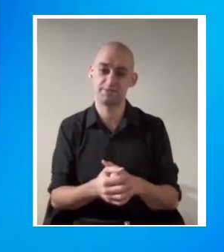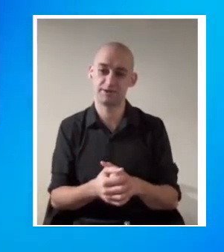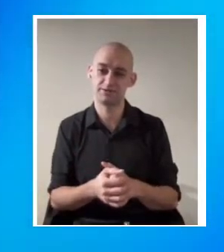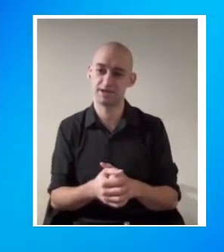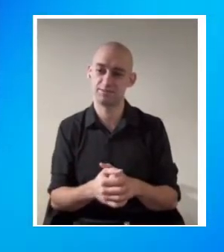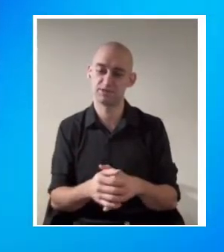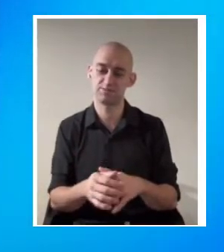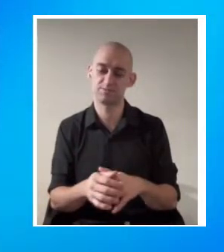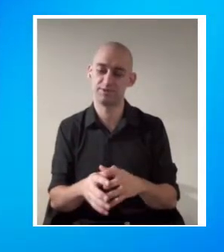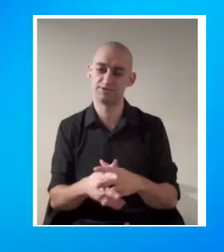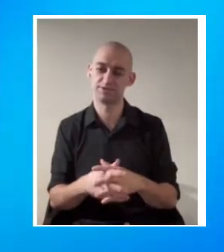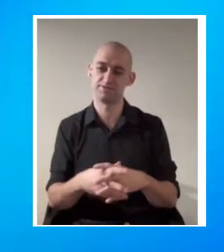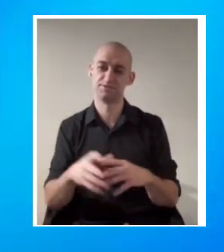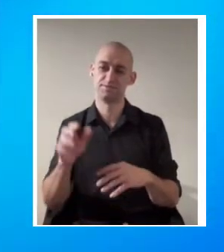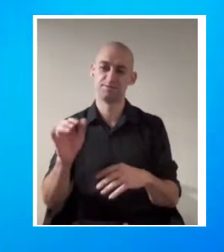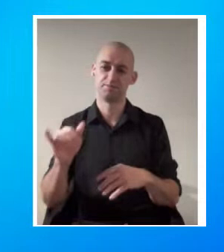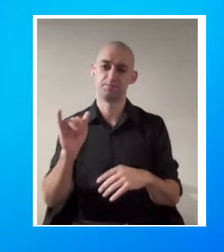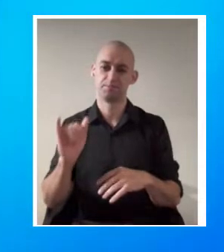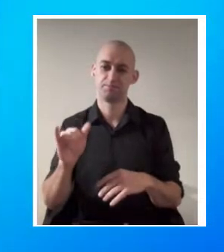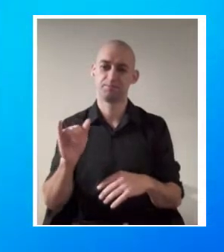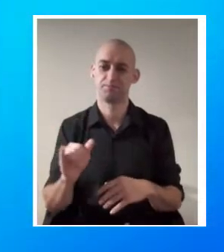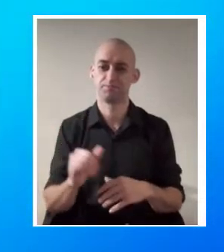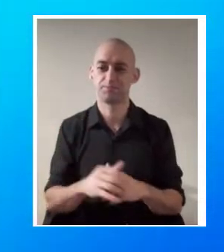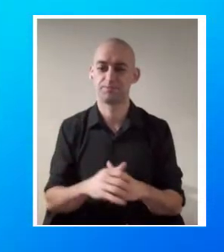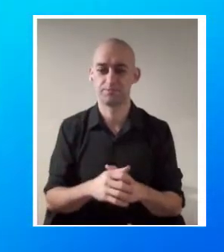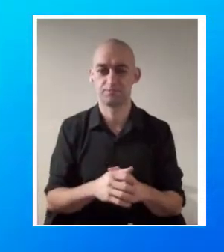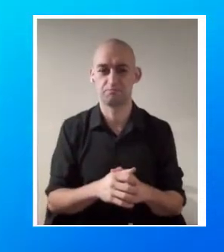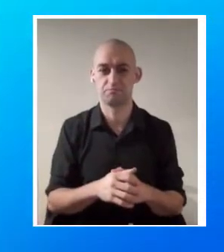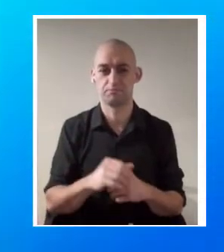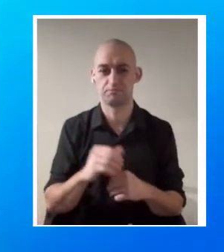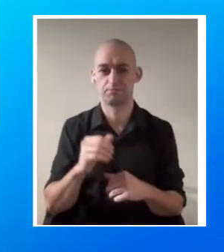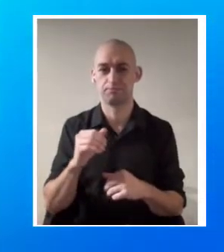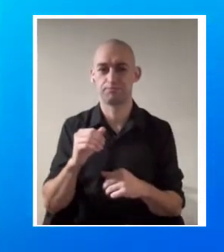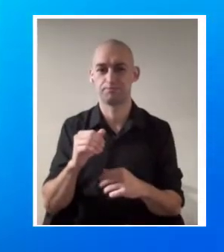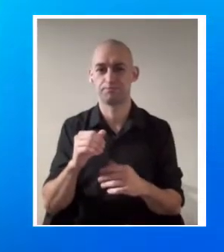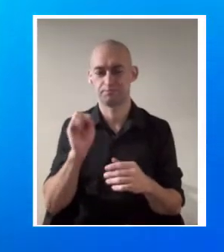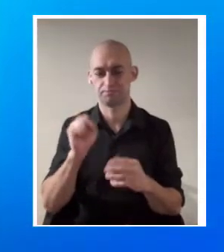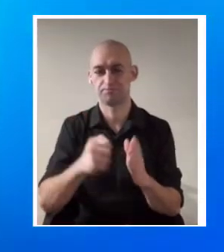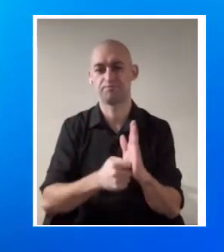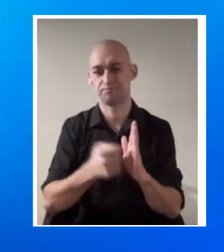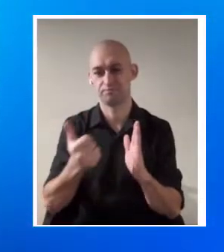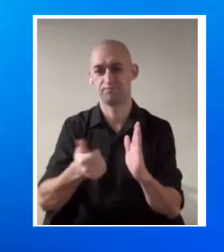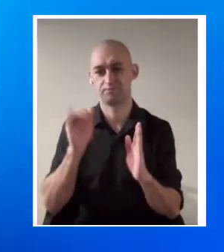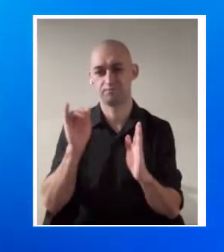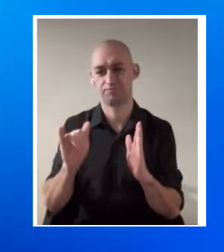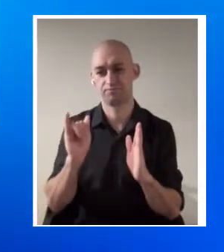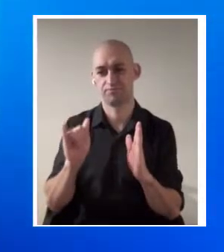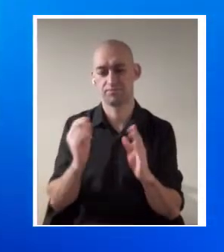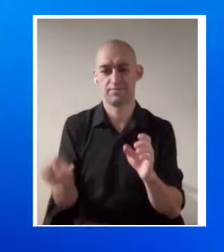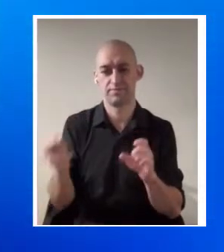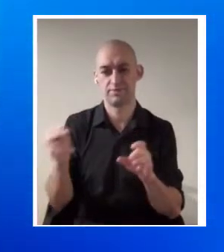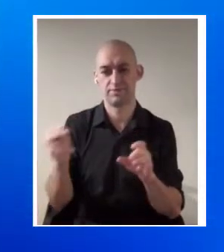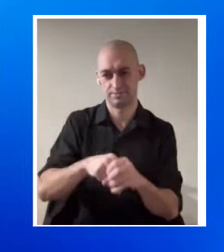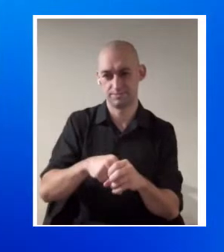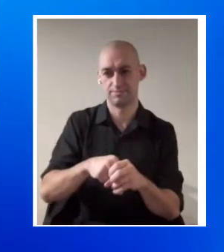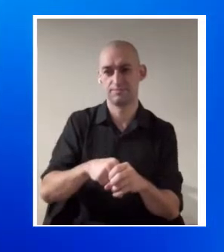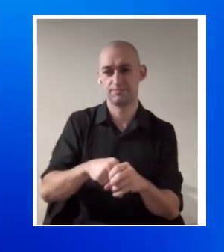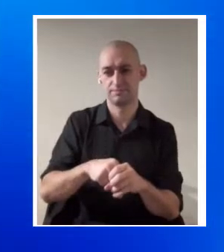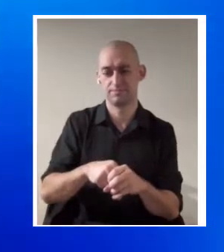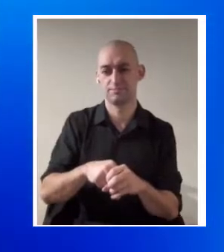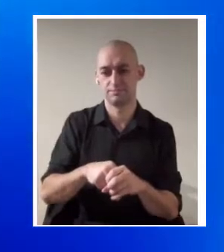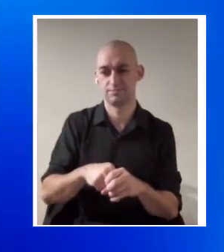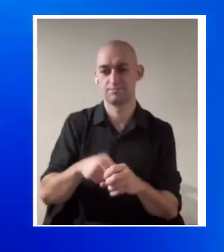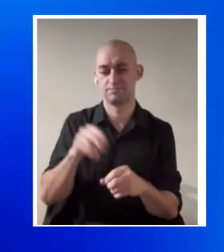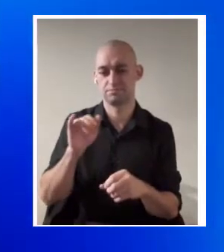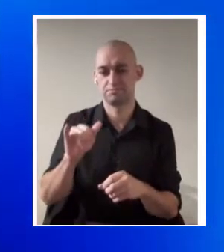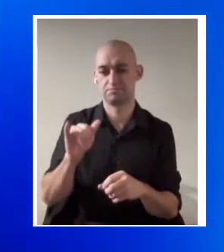I think that's a better idea. So no, that's a great idea. And then you can just delete then where it says audience participation, because that was more if